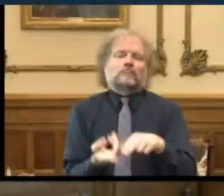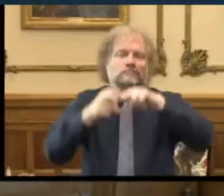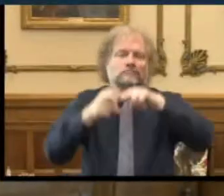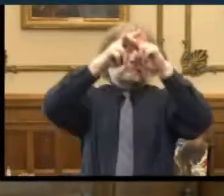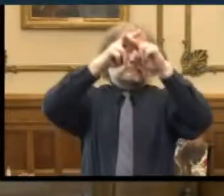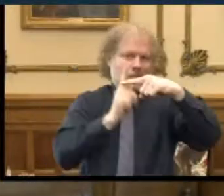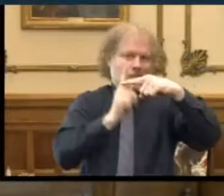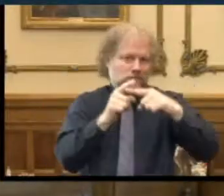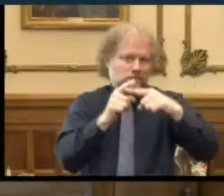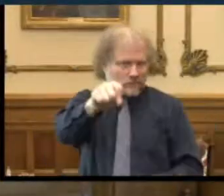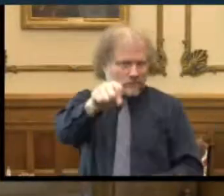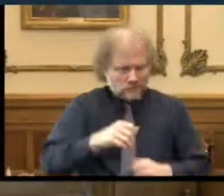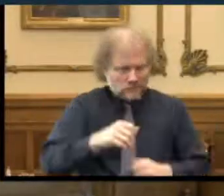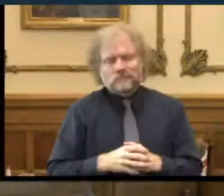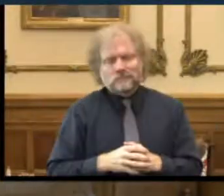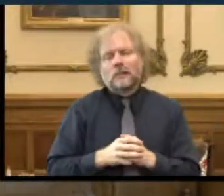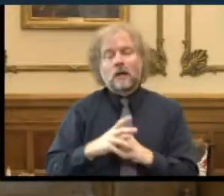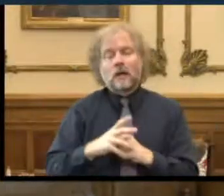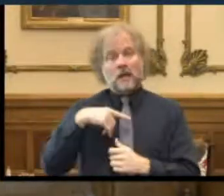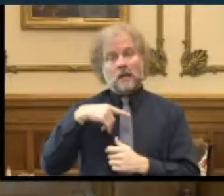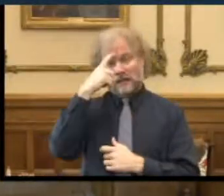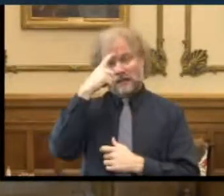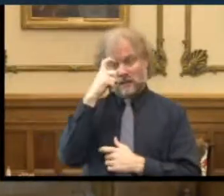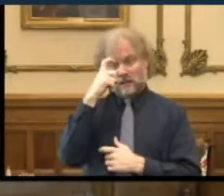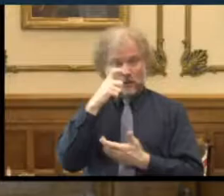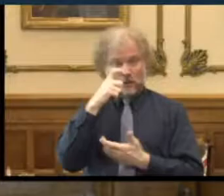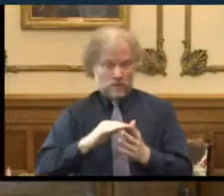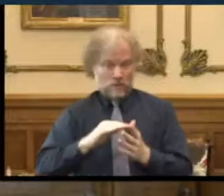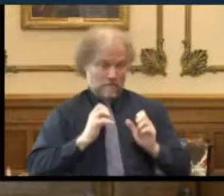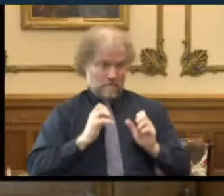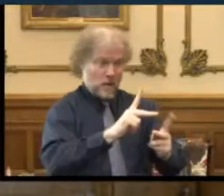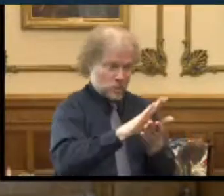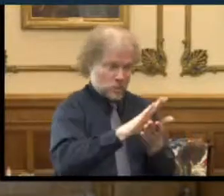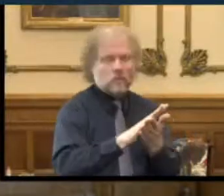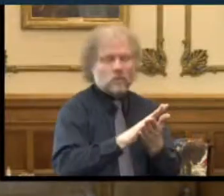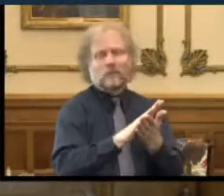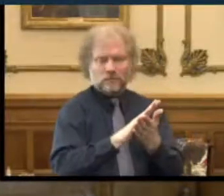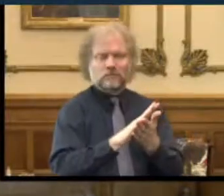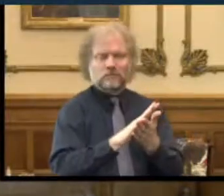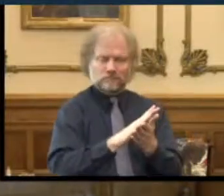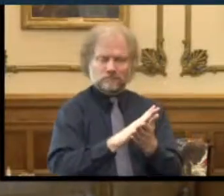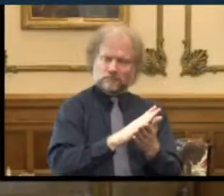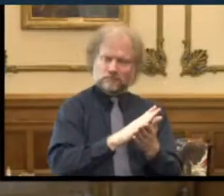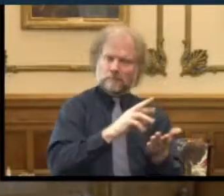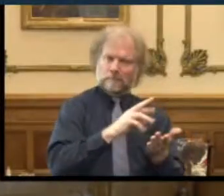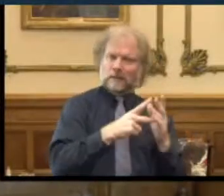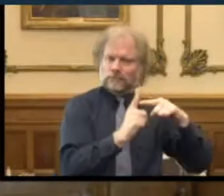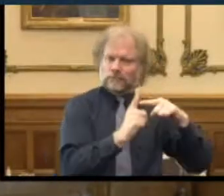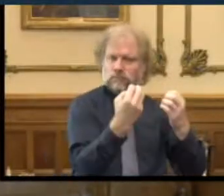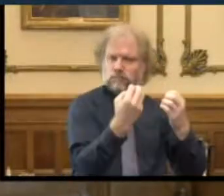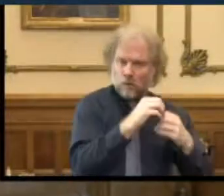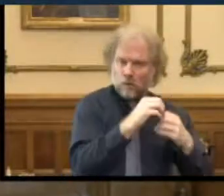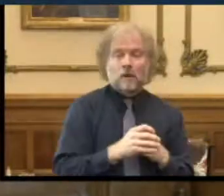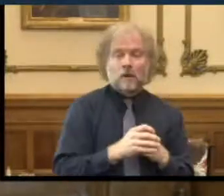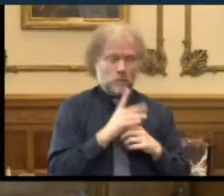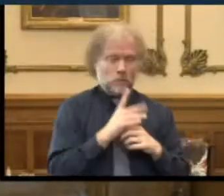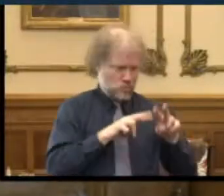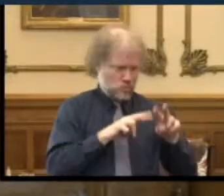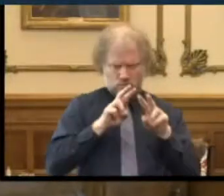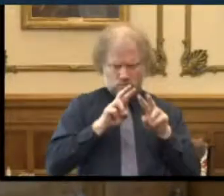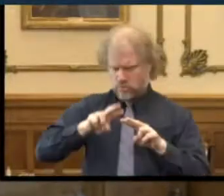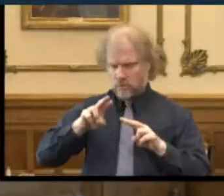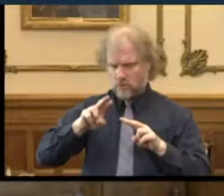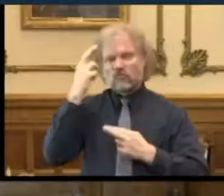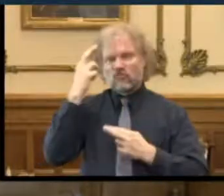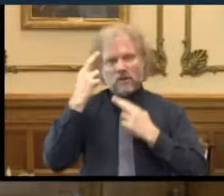cases. I'm sure that having students in school has contributed to some of our positive cases. Again, when we look at that, what we find is